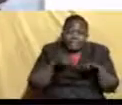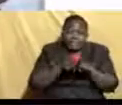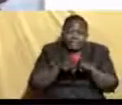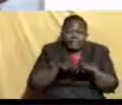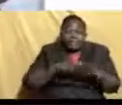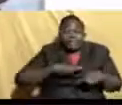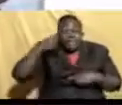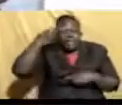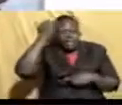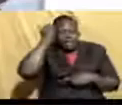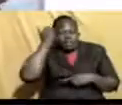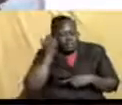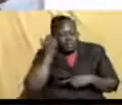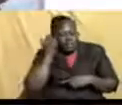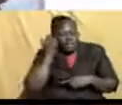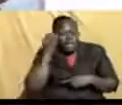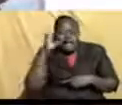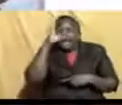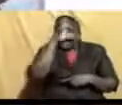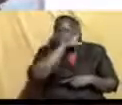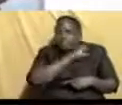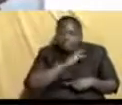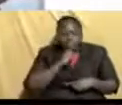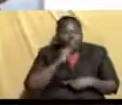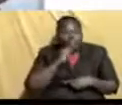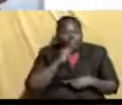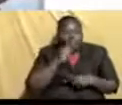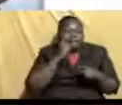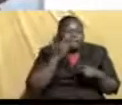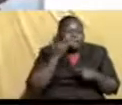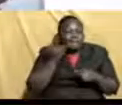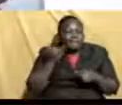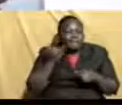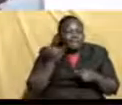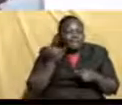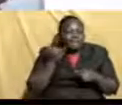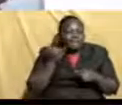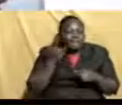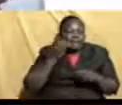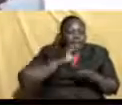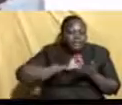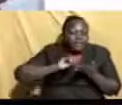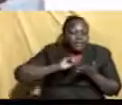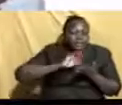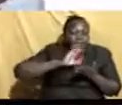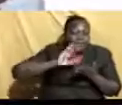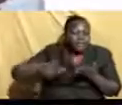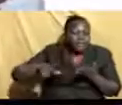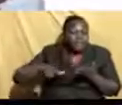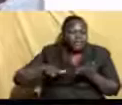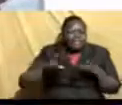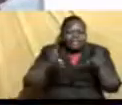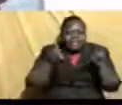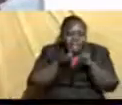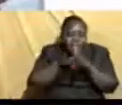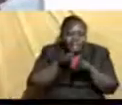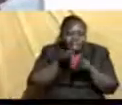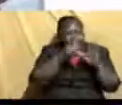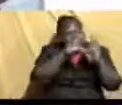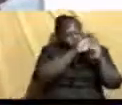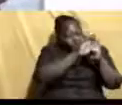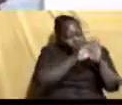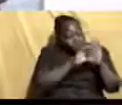was wrong in assuming that by nullifying the substantive constitution, that the previous court, by nullifying the